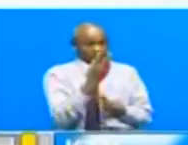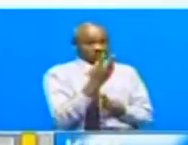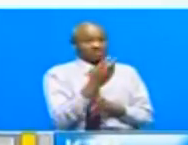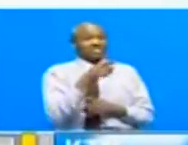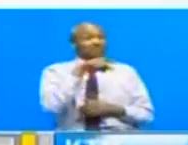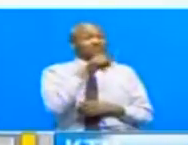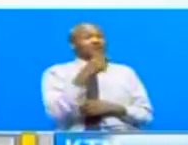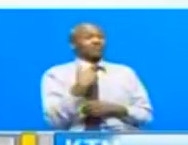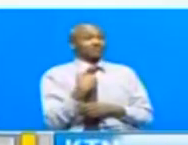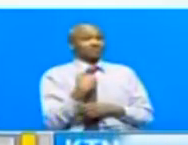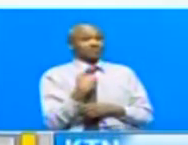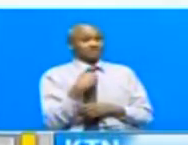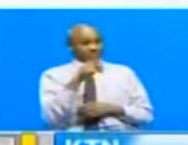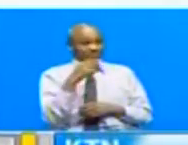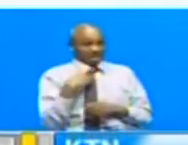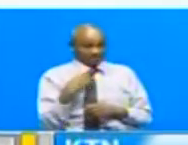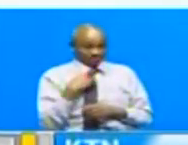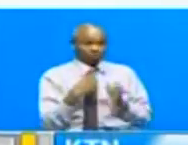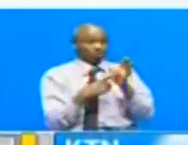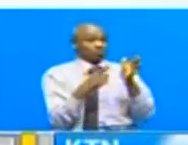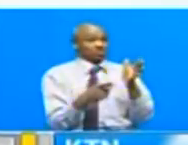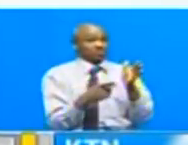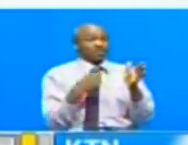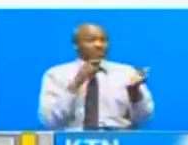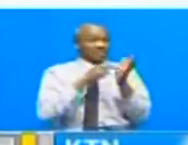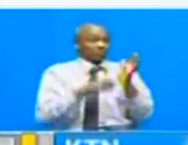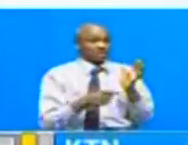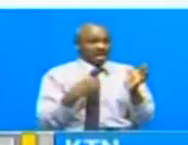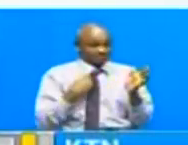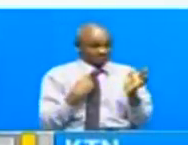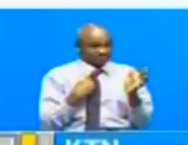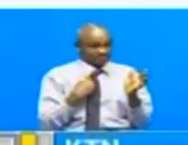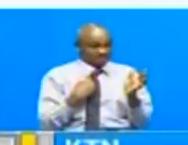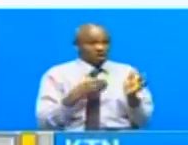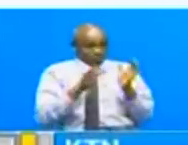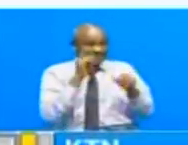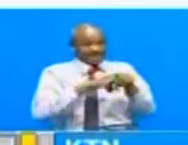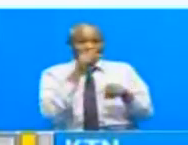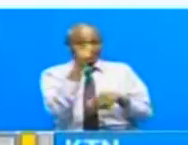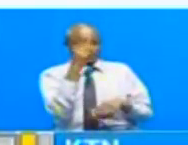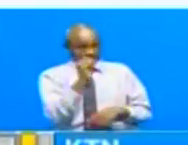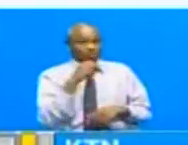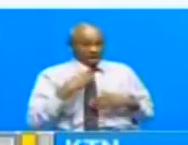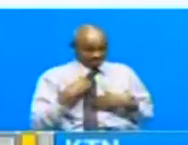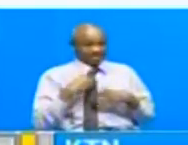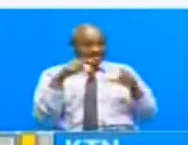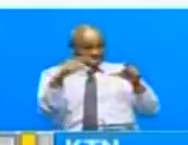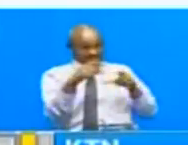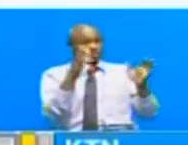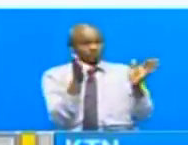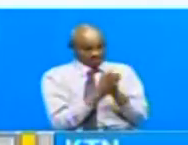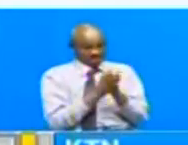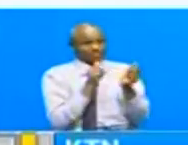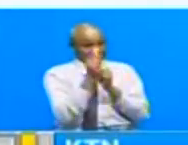didn't have two-factor authentication, meaning that, you know, the way when you go to ATM, you have the ATM card and mm-hmm. then you